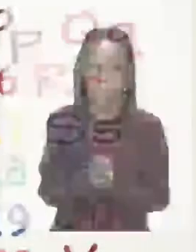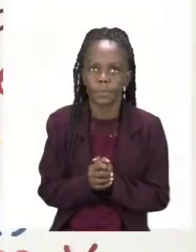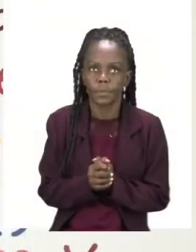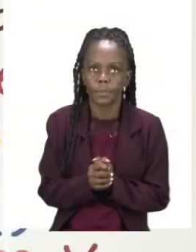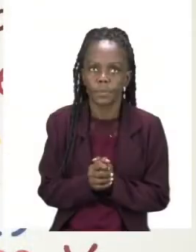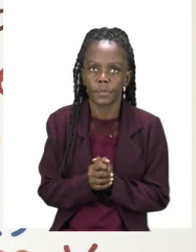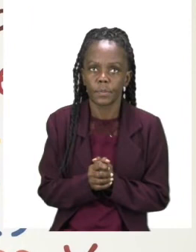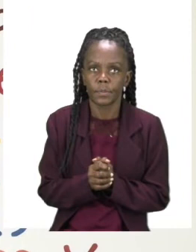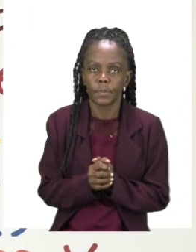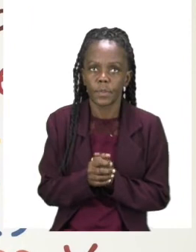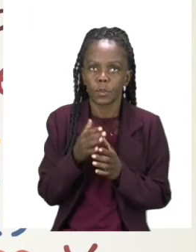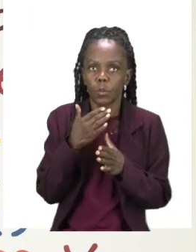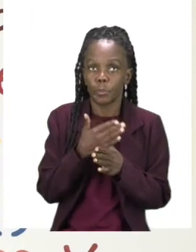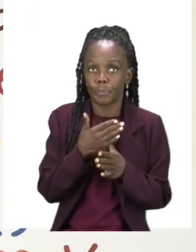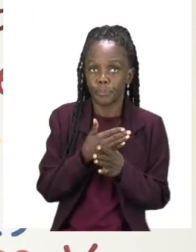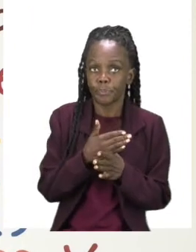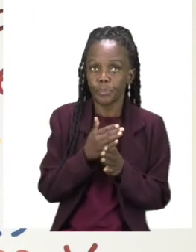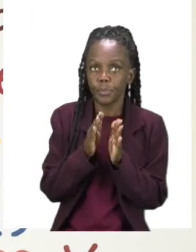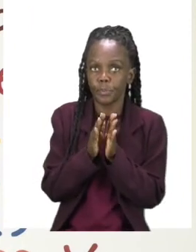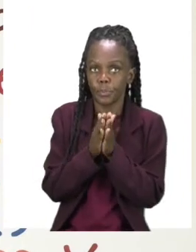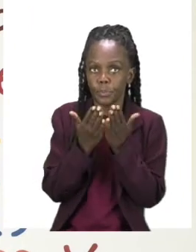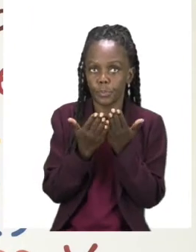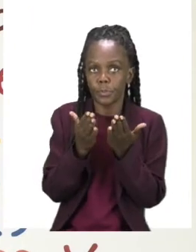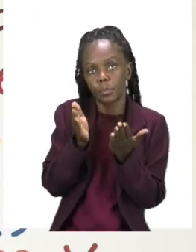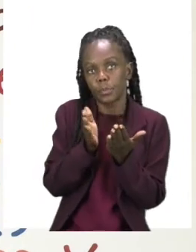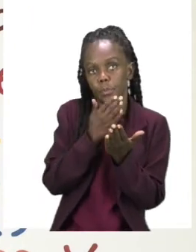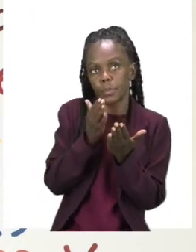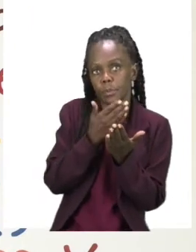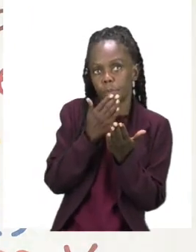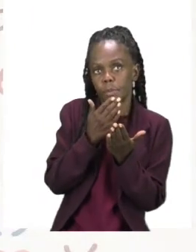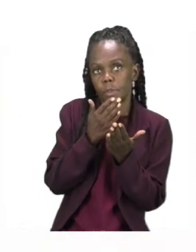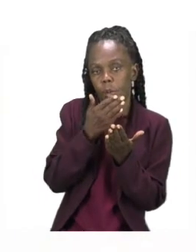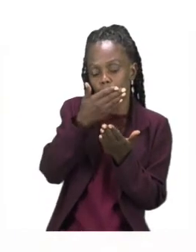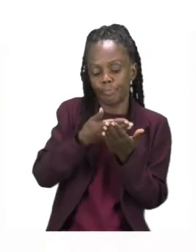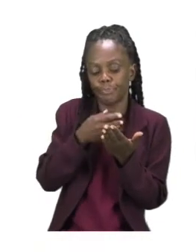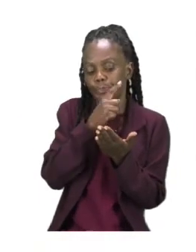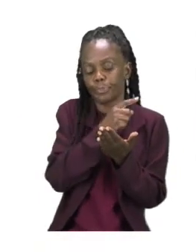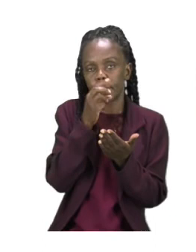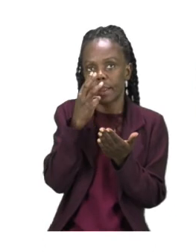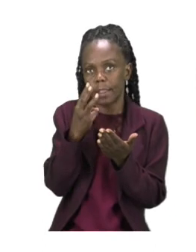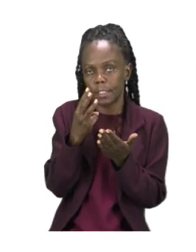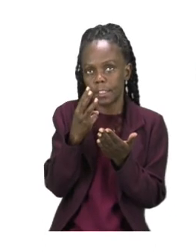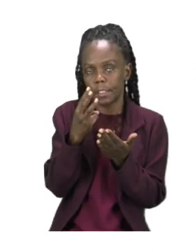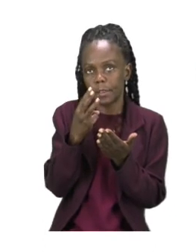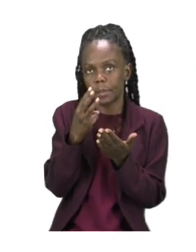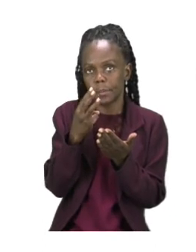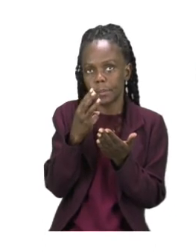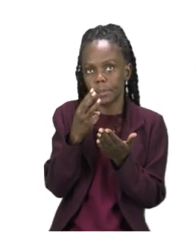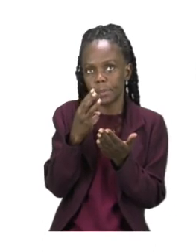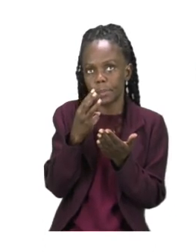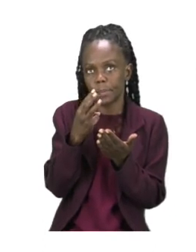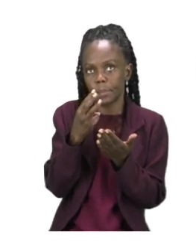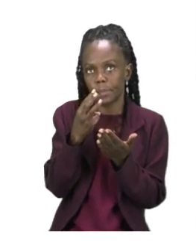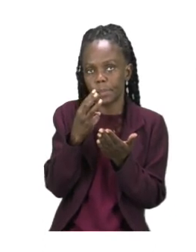For our exercise, boys and girls, let's now turn to page 13. On page 13, we are going